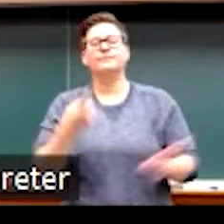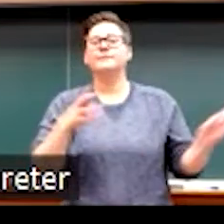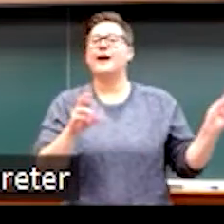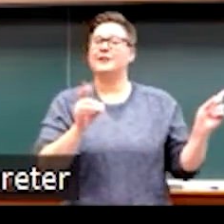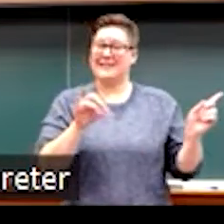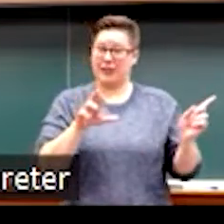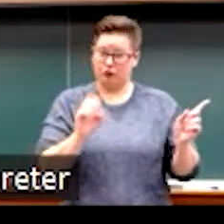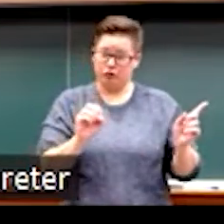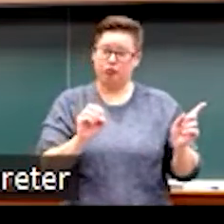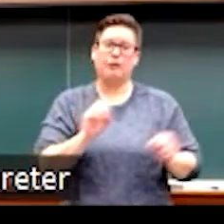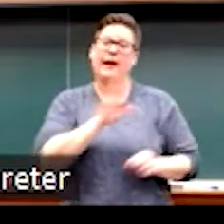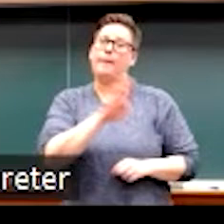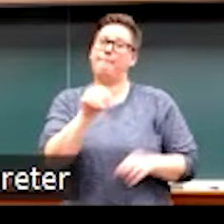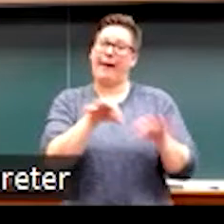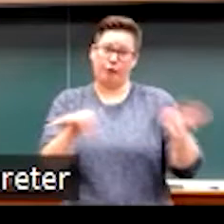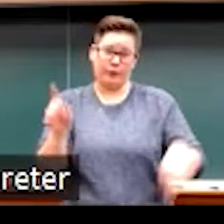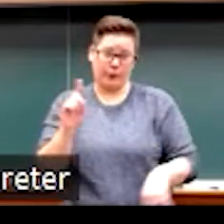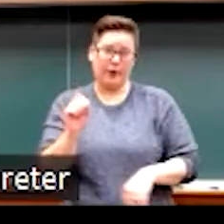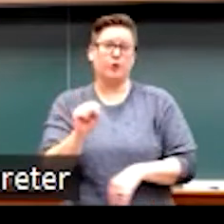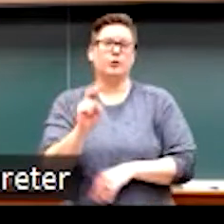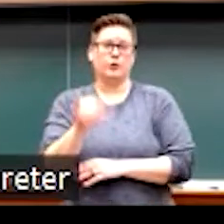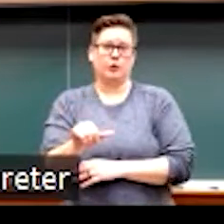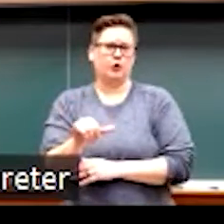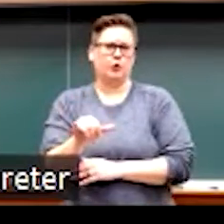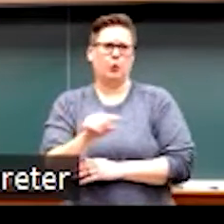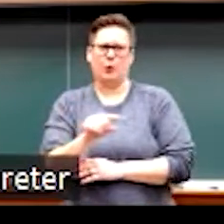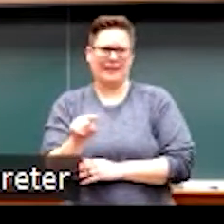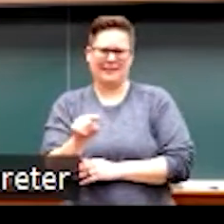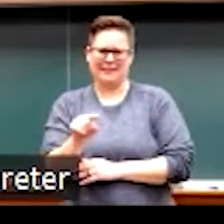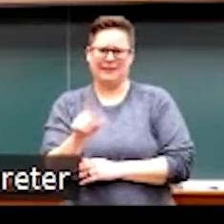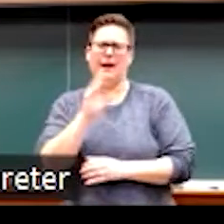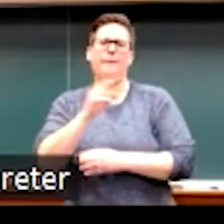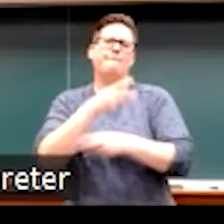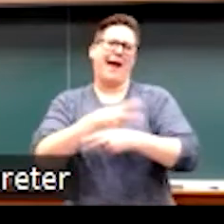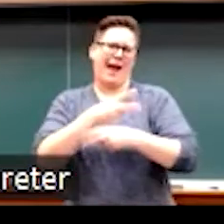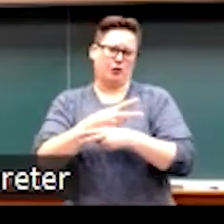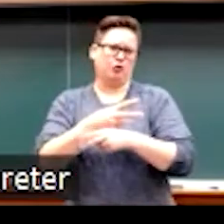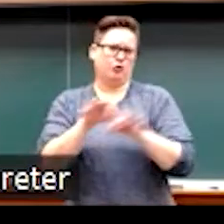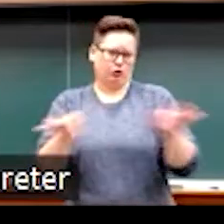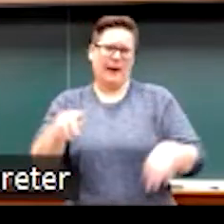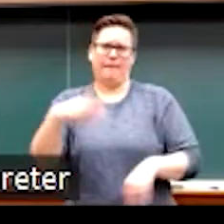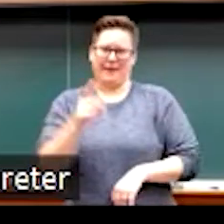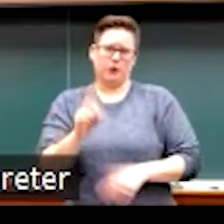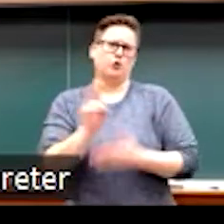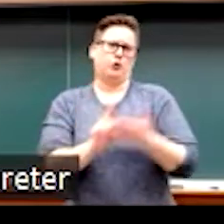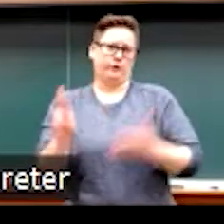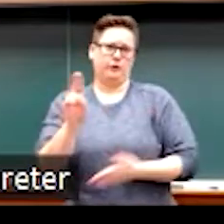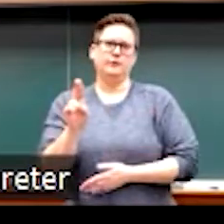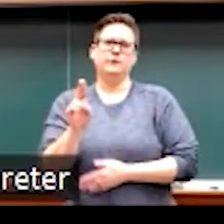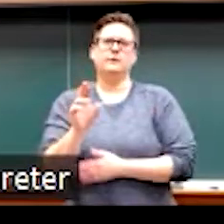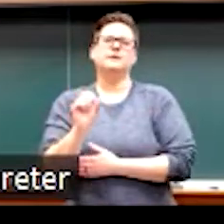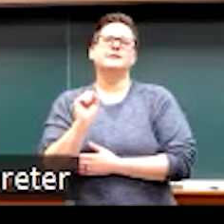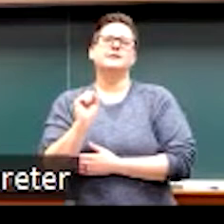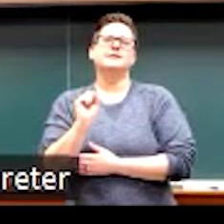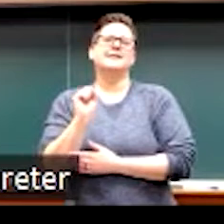Ditre received his bachelor's degree at SUNY Binghamton and received his master's degree and Ph.D. at University of South